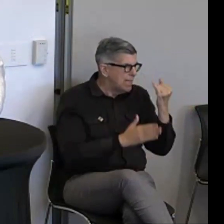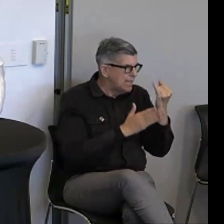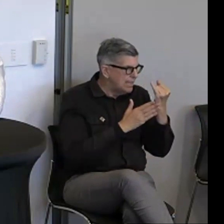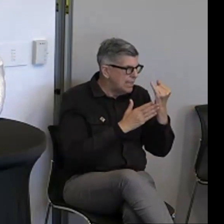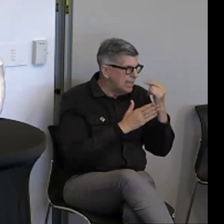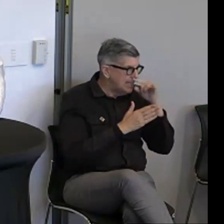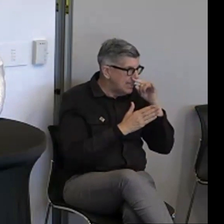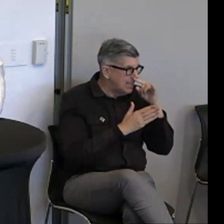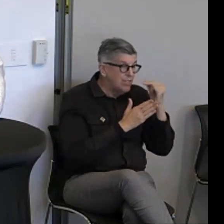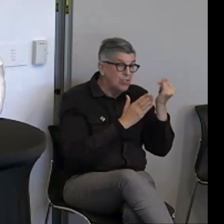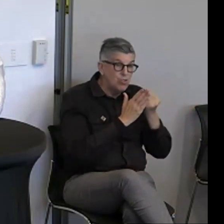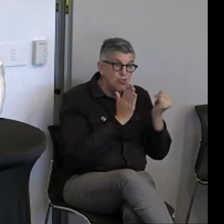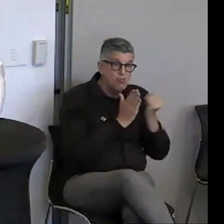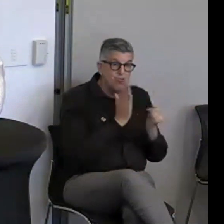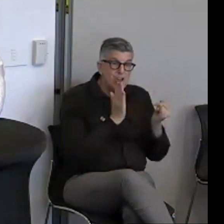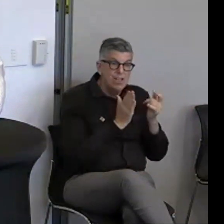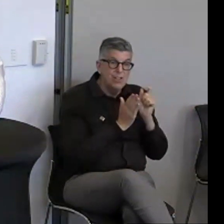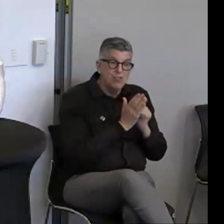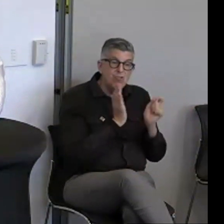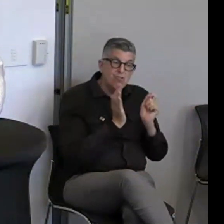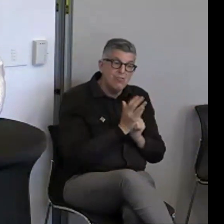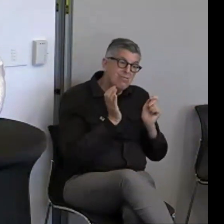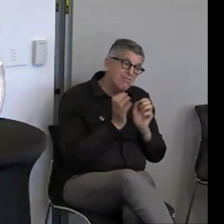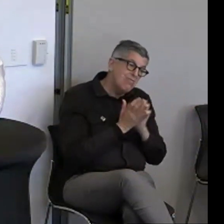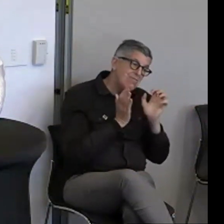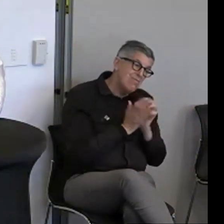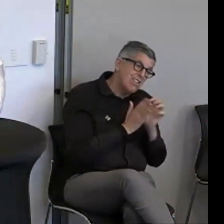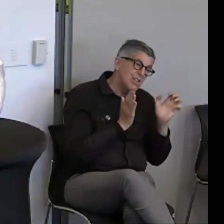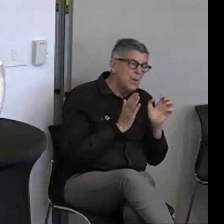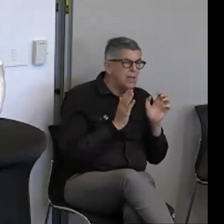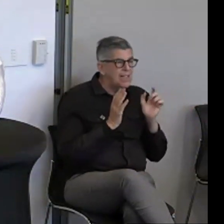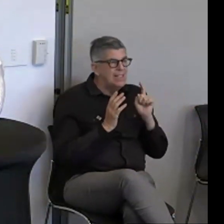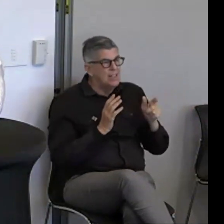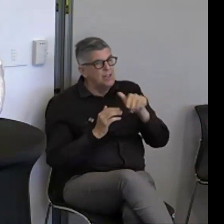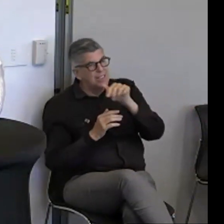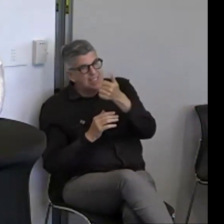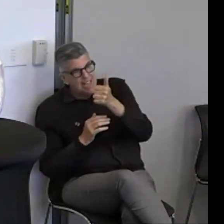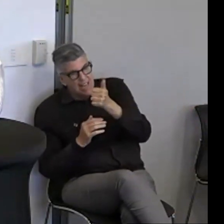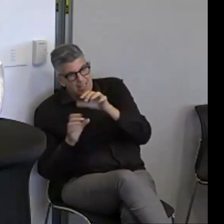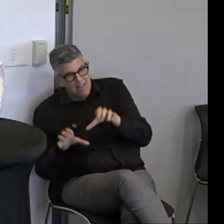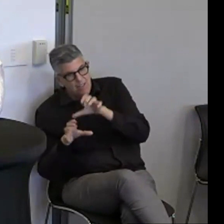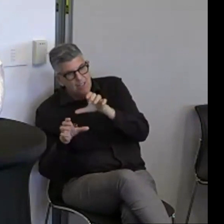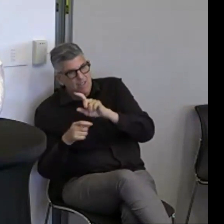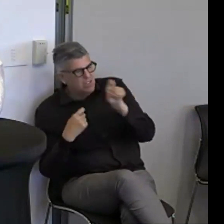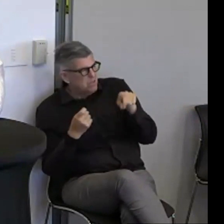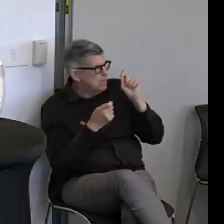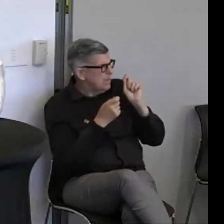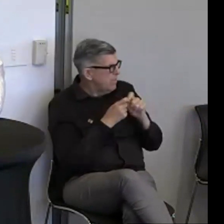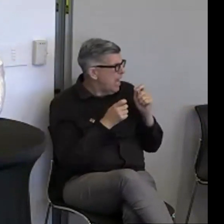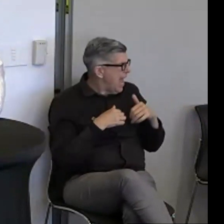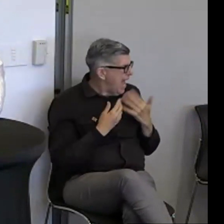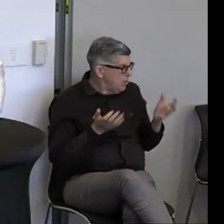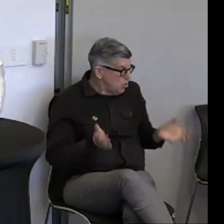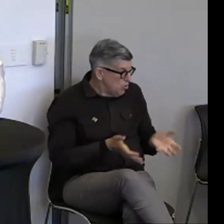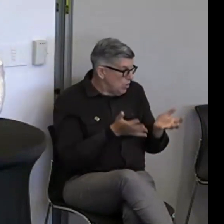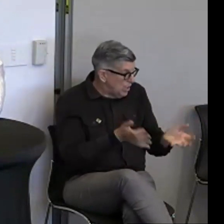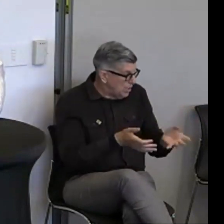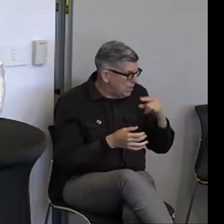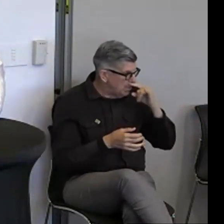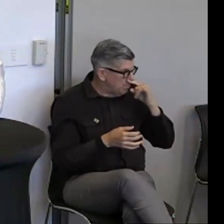curriculum right now that's been developed. It's free, it's online. It's 10 activities that are very specific to how do you get blind kids drawing. You